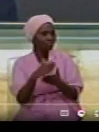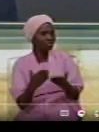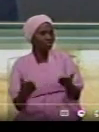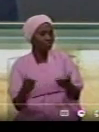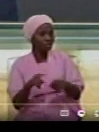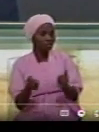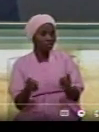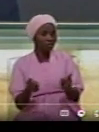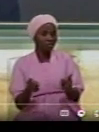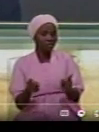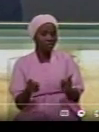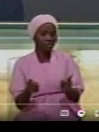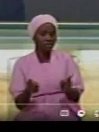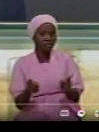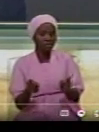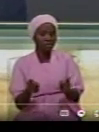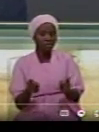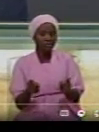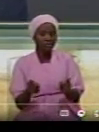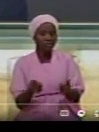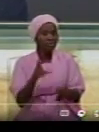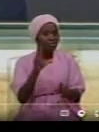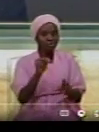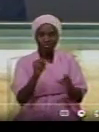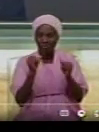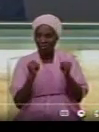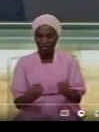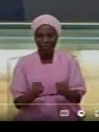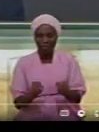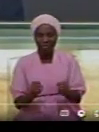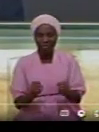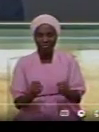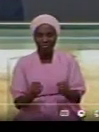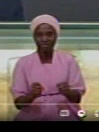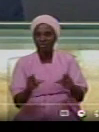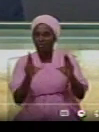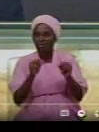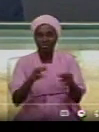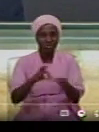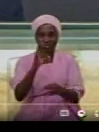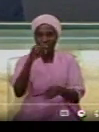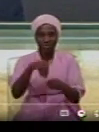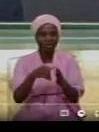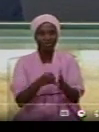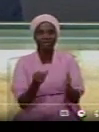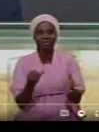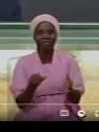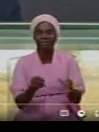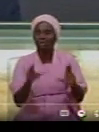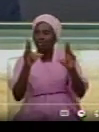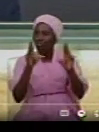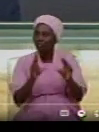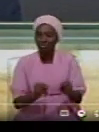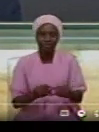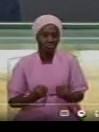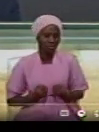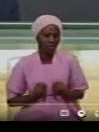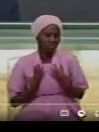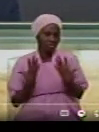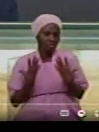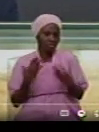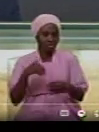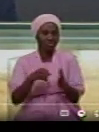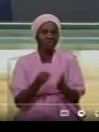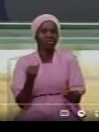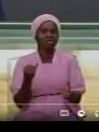but there's no power, and there's no spirit, and there's no inspiration, and there's